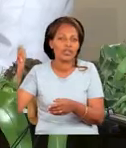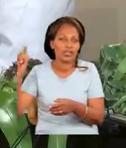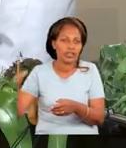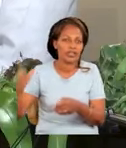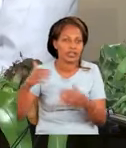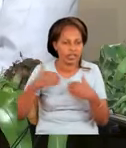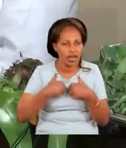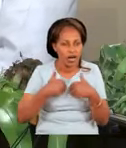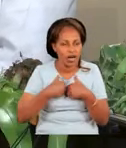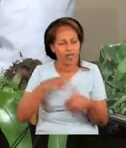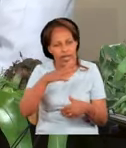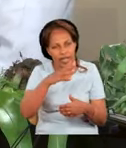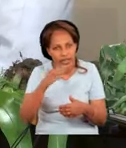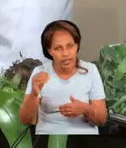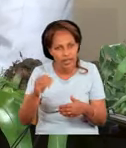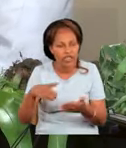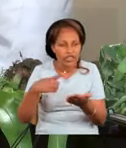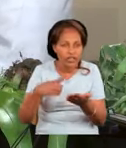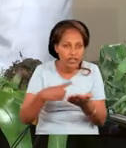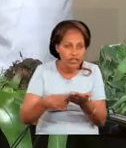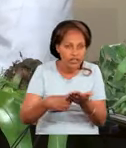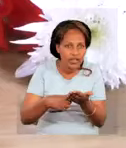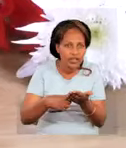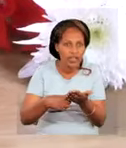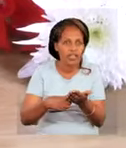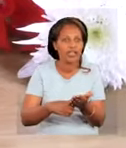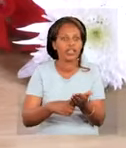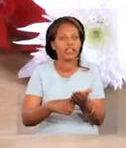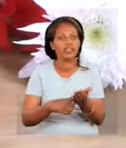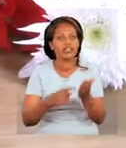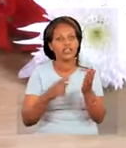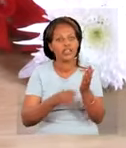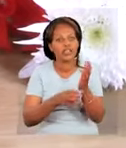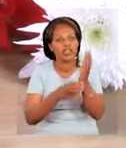Good. And these are the sepals.